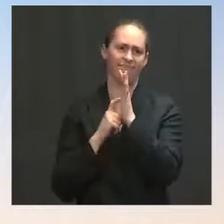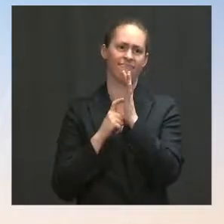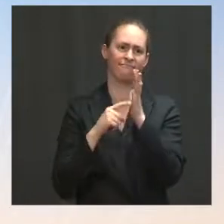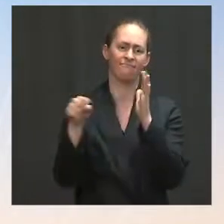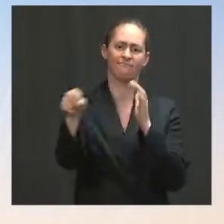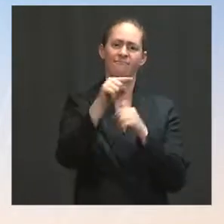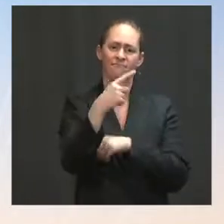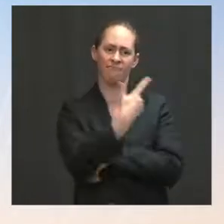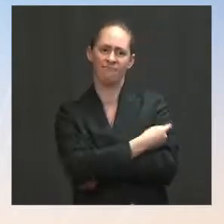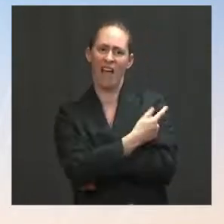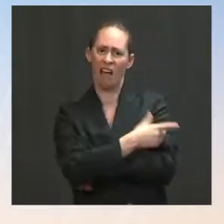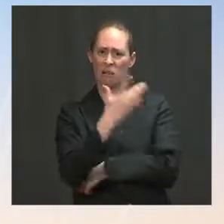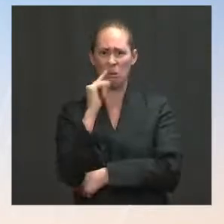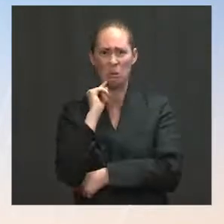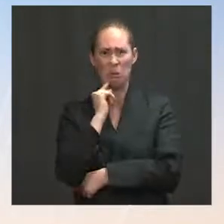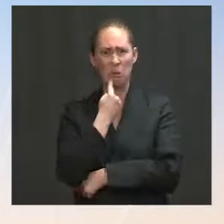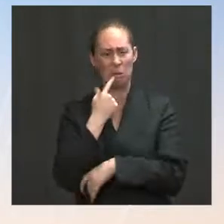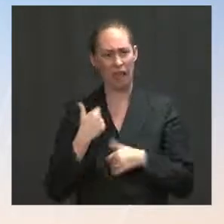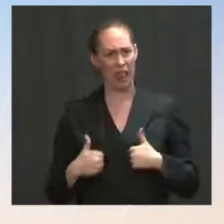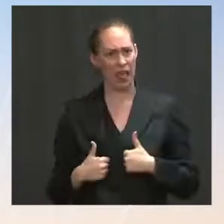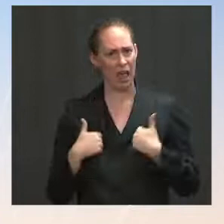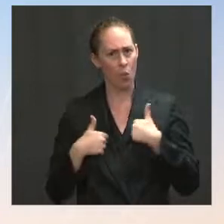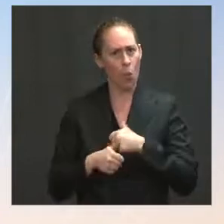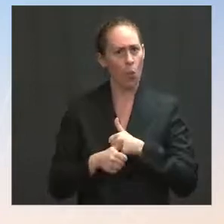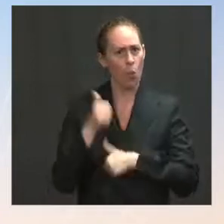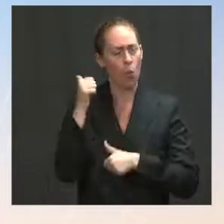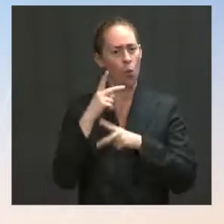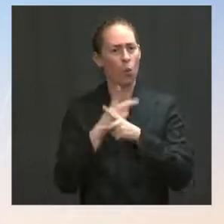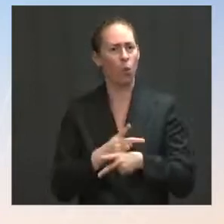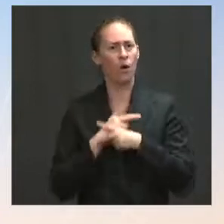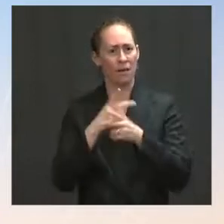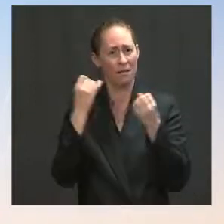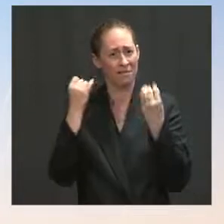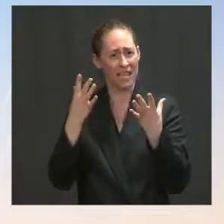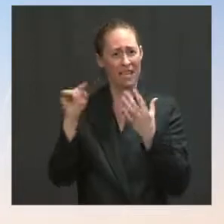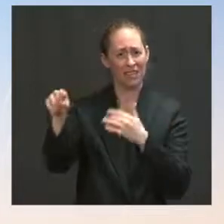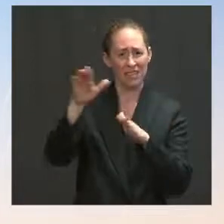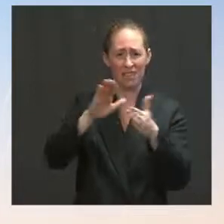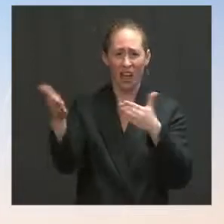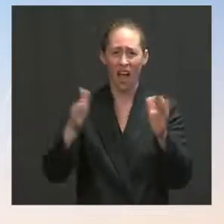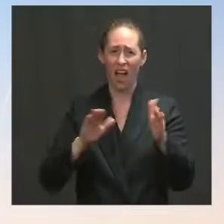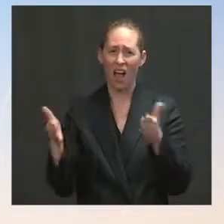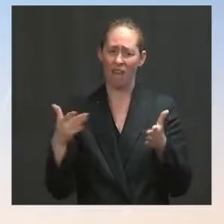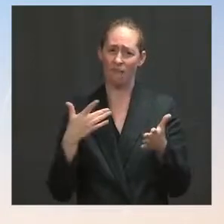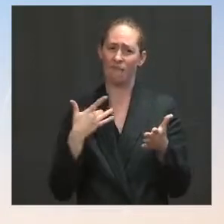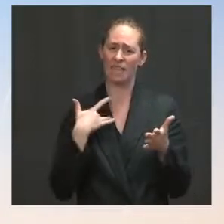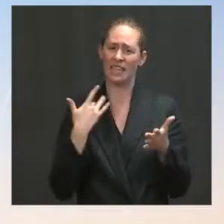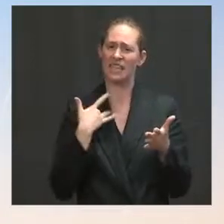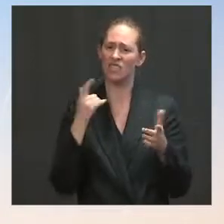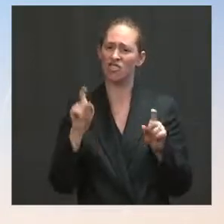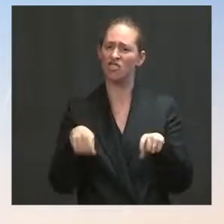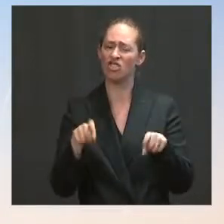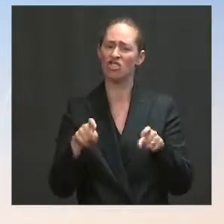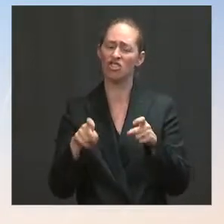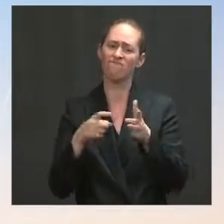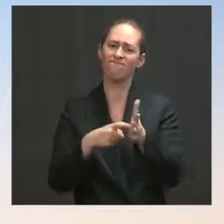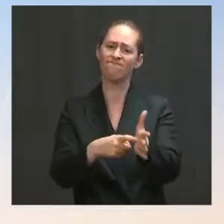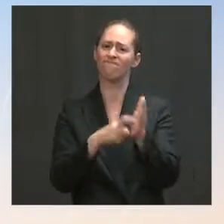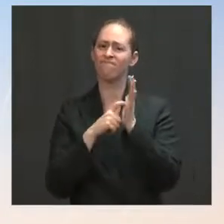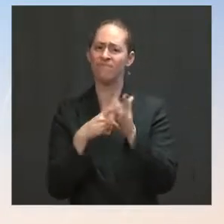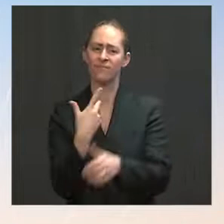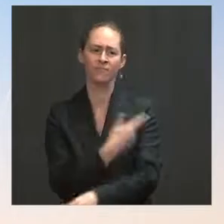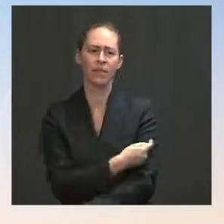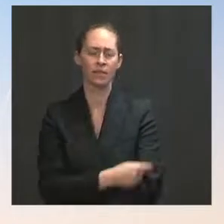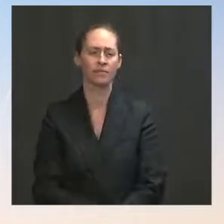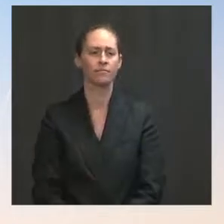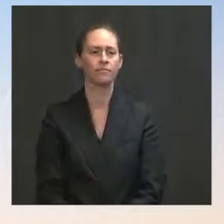lost 600,000 Americans already, and we're still losing more people. Well, I would say first from the federal government. If I remember the context of the question,